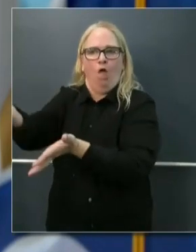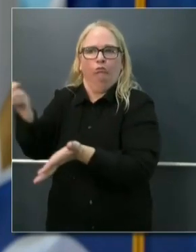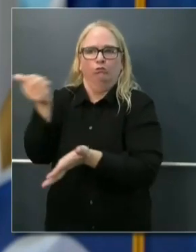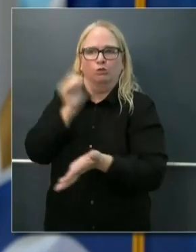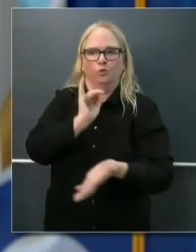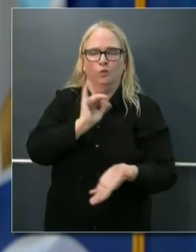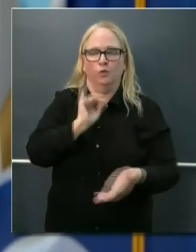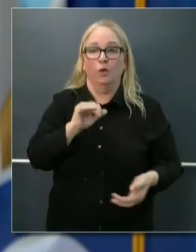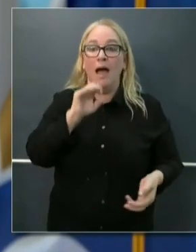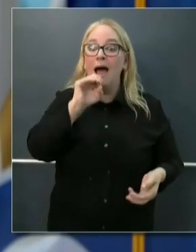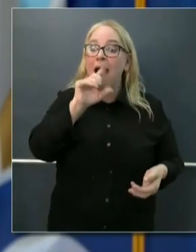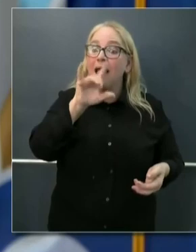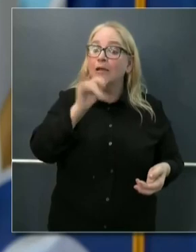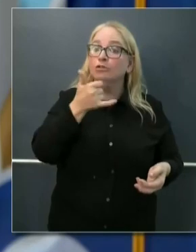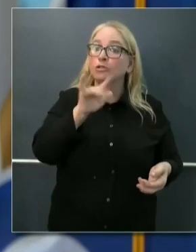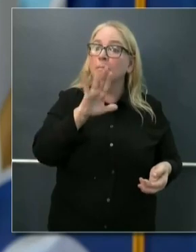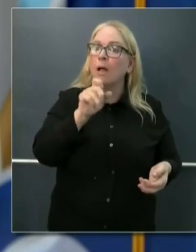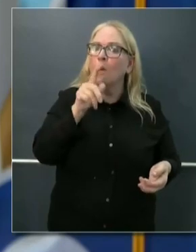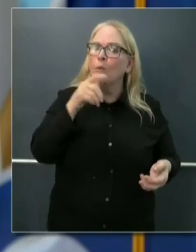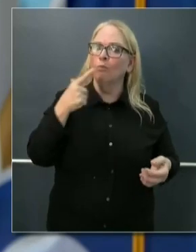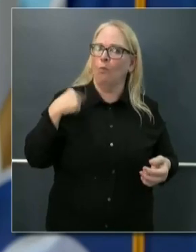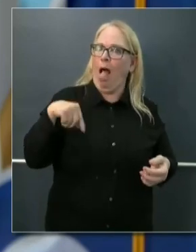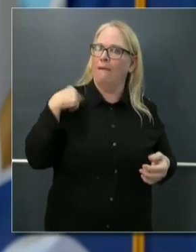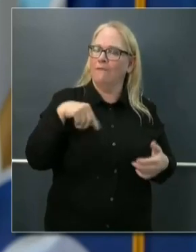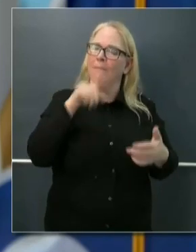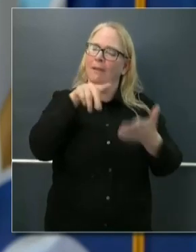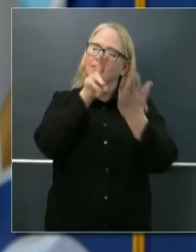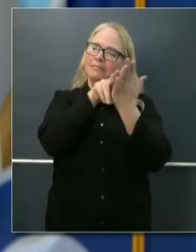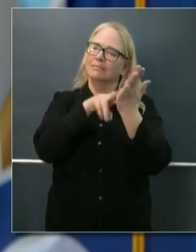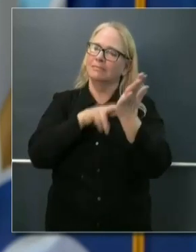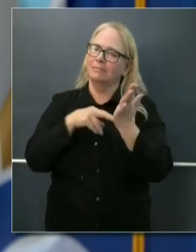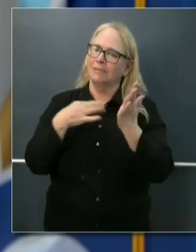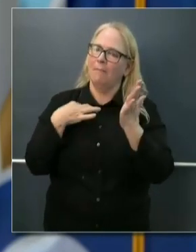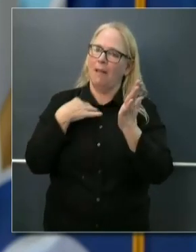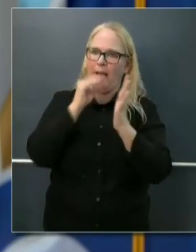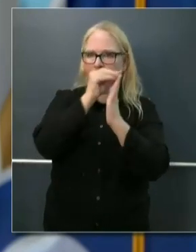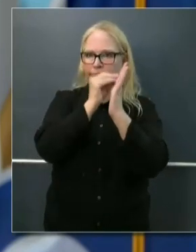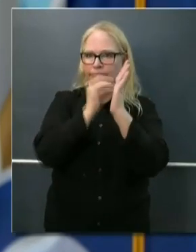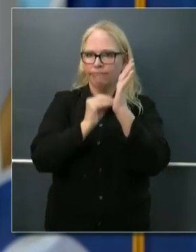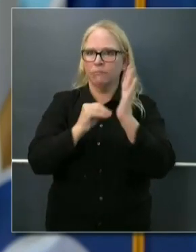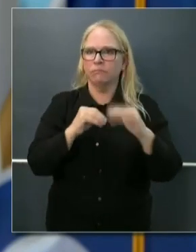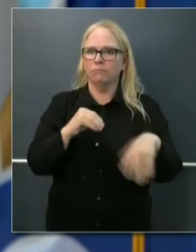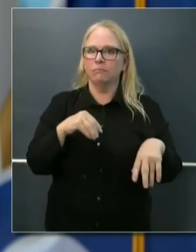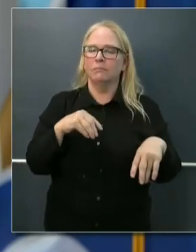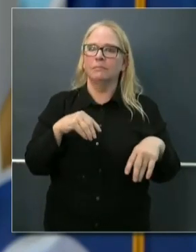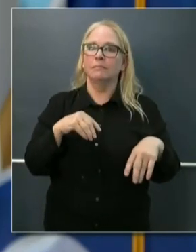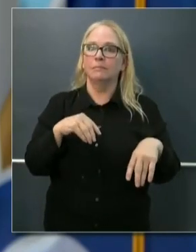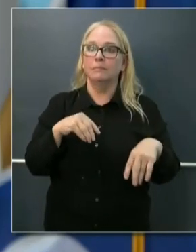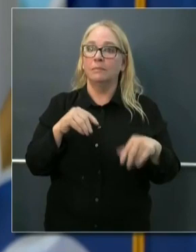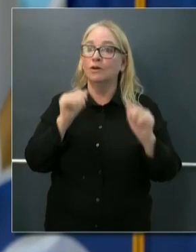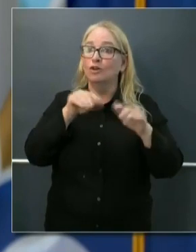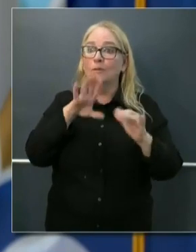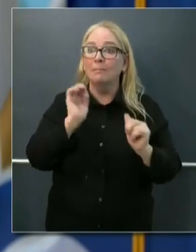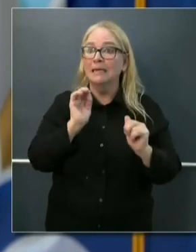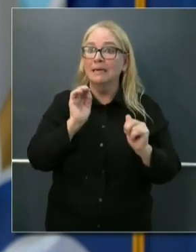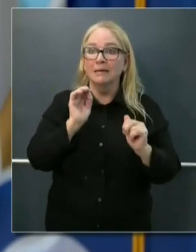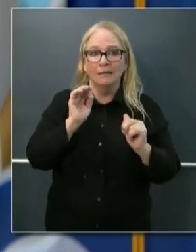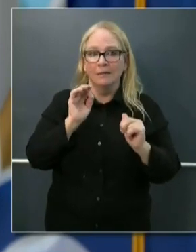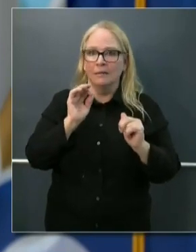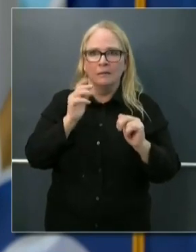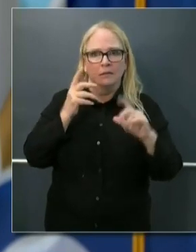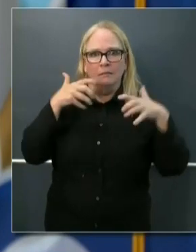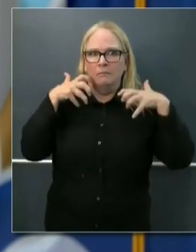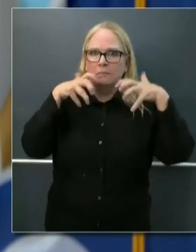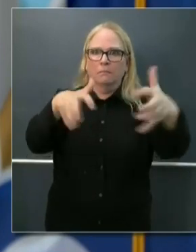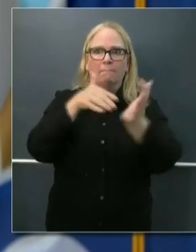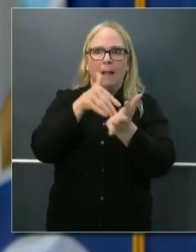all about eligibility, but the universe of those eligible is certainly in the millions. That said, the number of meals, 3 meals per